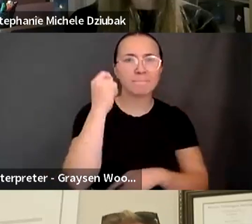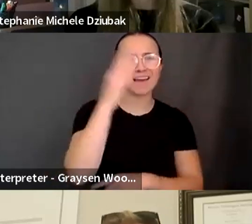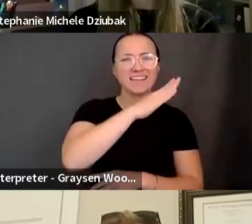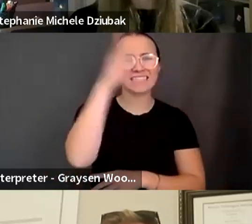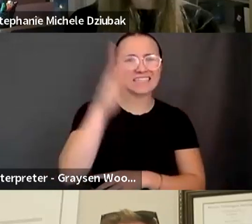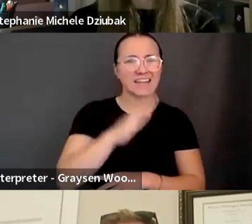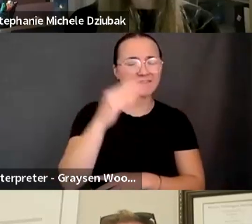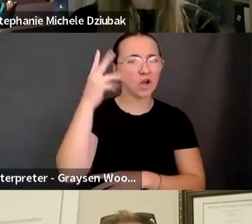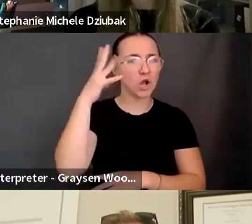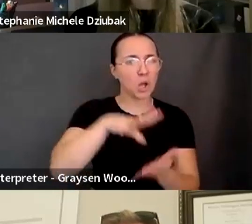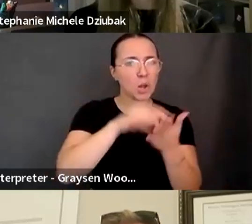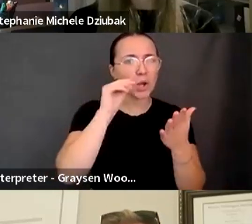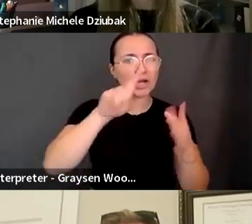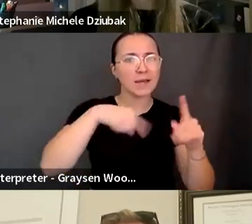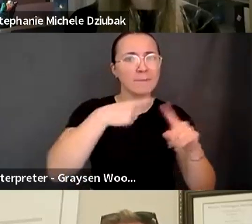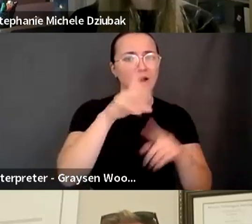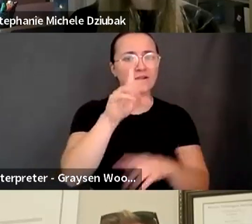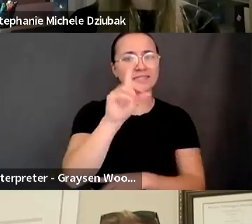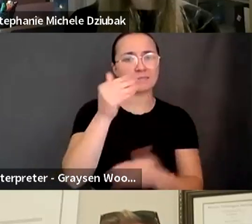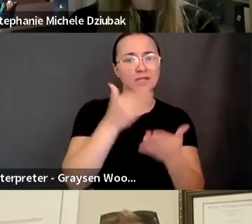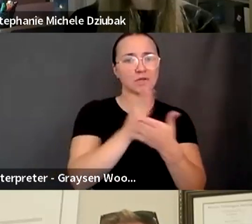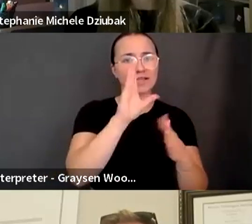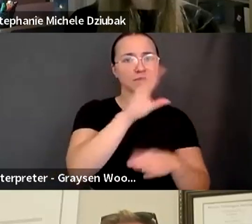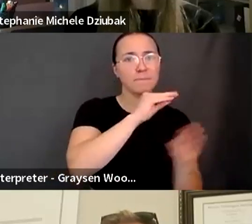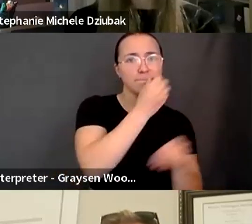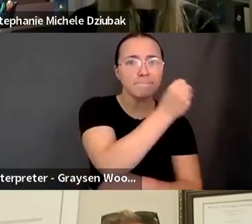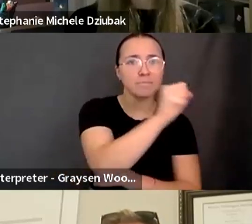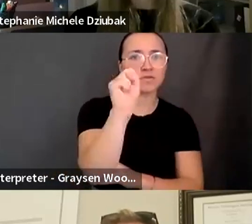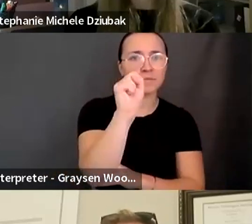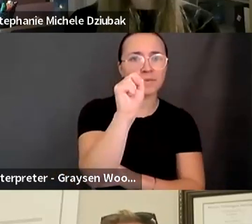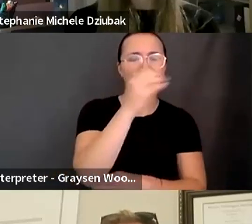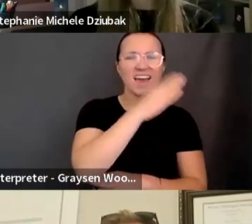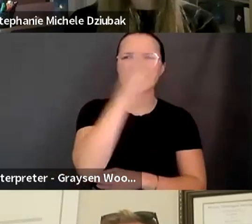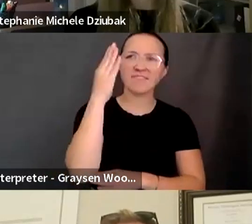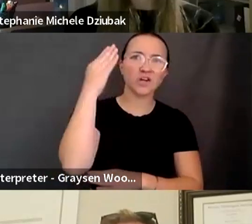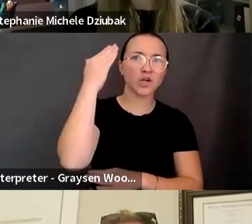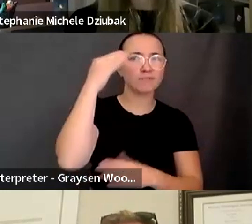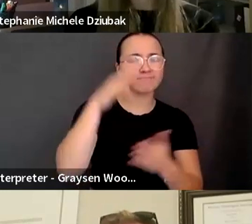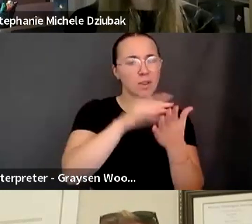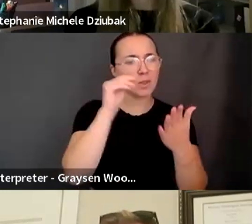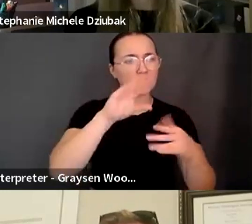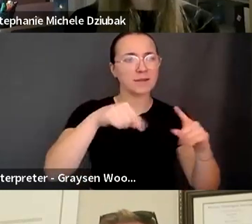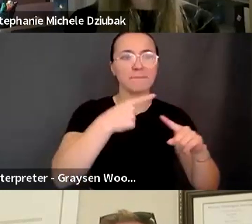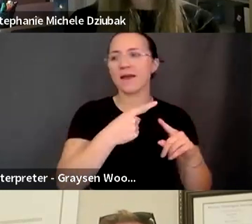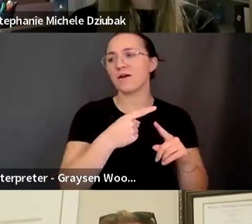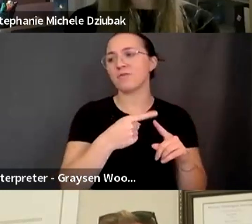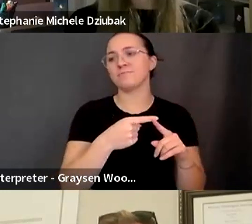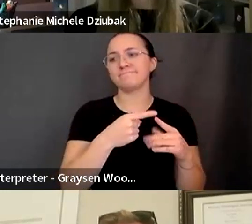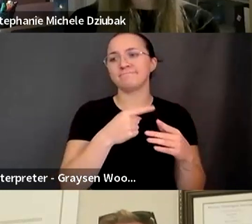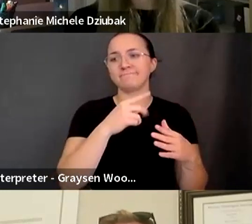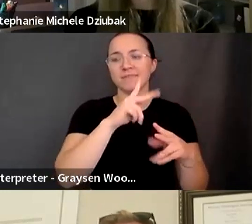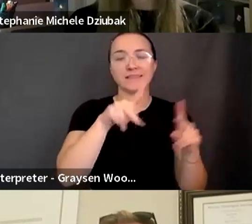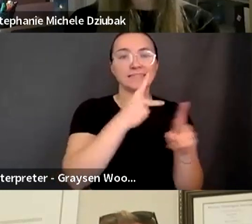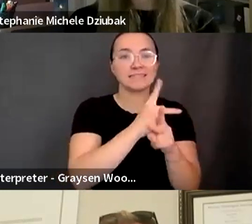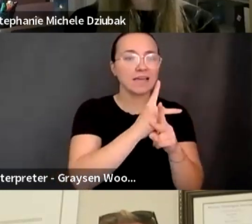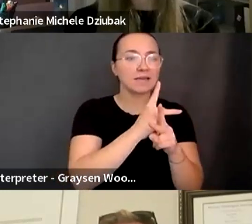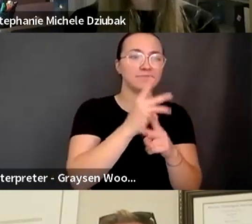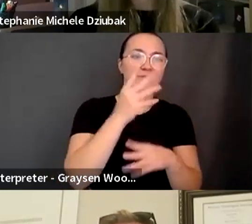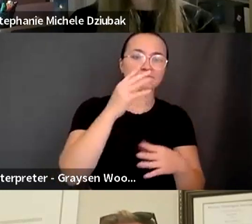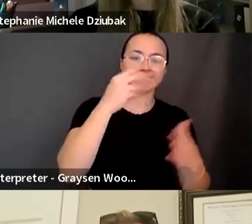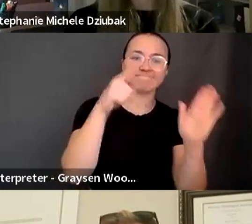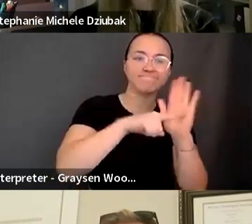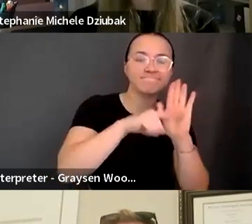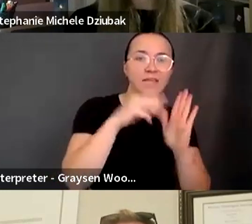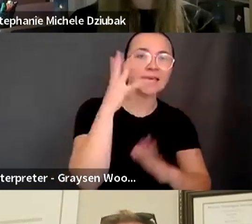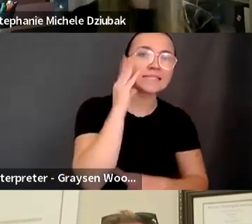disability rights movement. And I never learned about the kinds of experiences that disabled people have and the kinds of ways in which society is